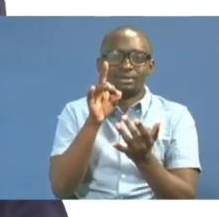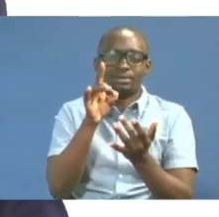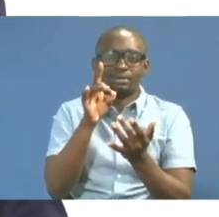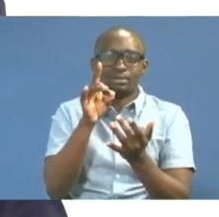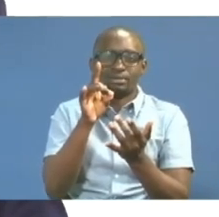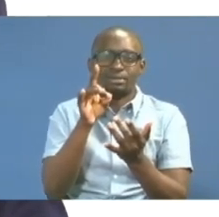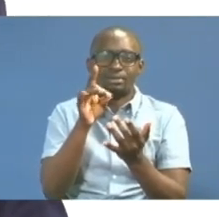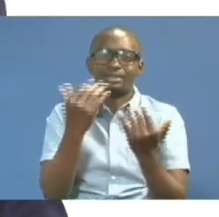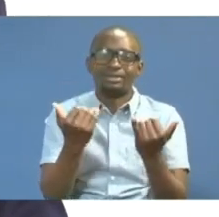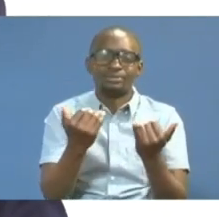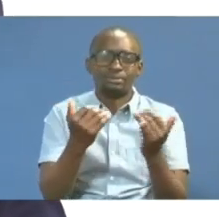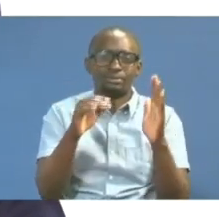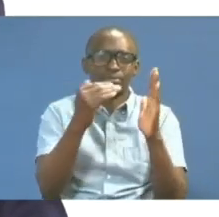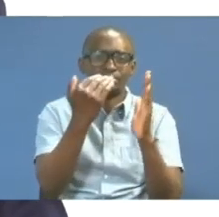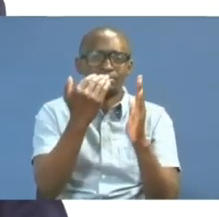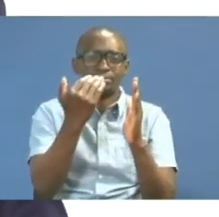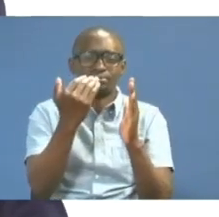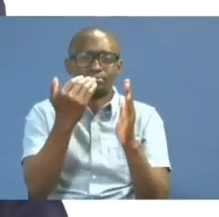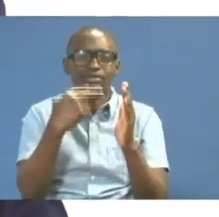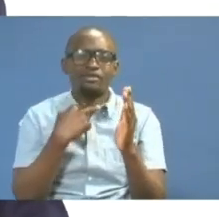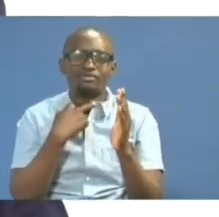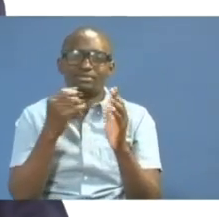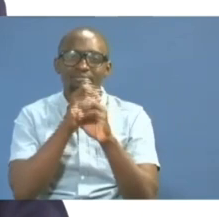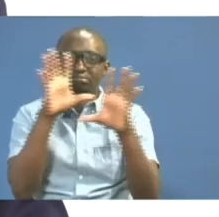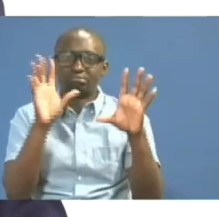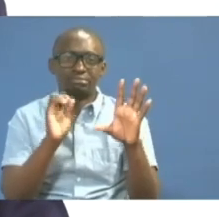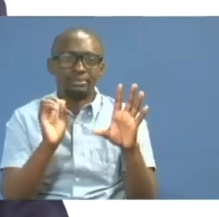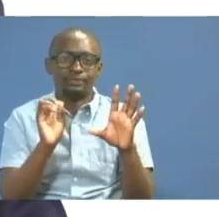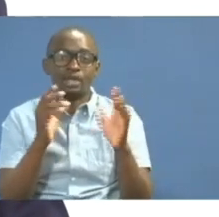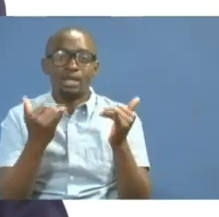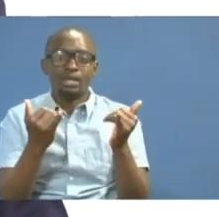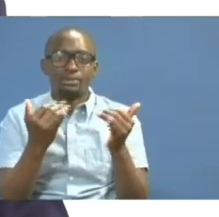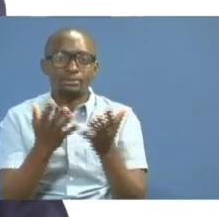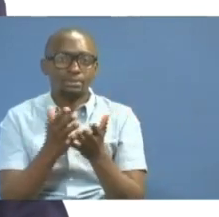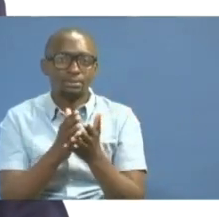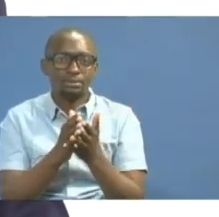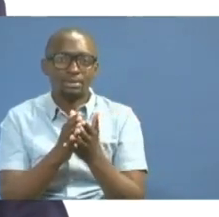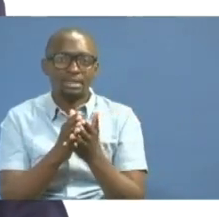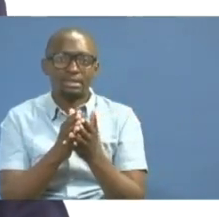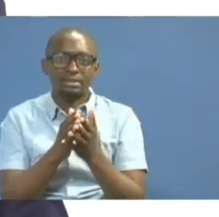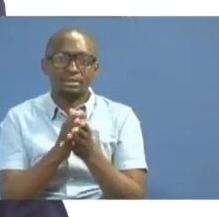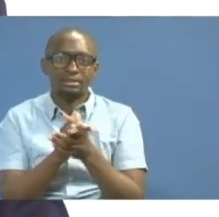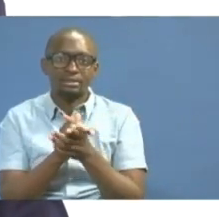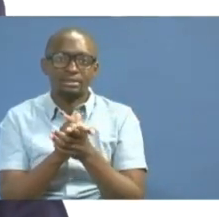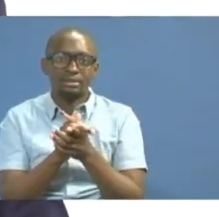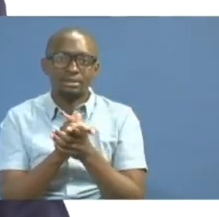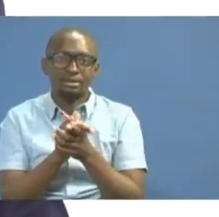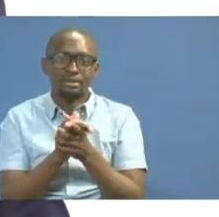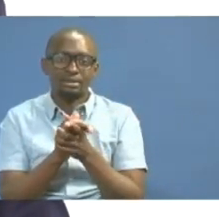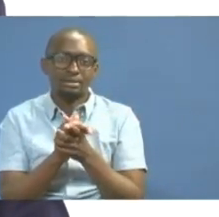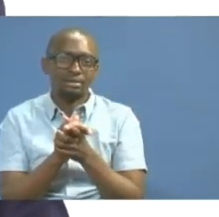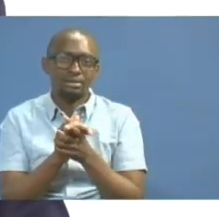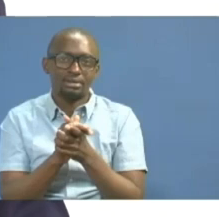on architecture, the program on planning, the program on construction and real estate are referred to as programs